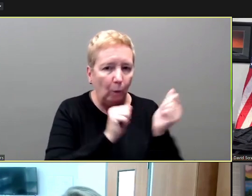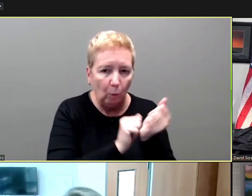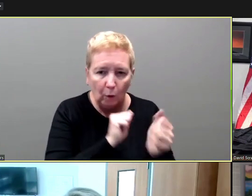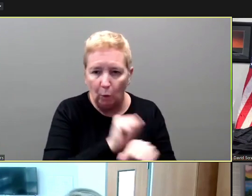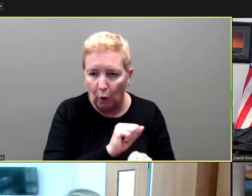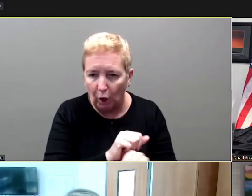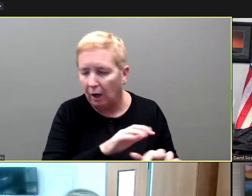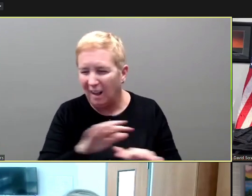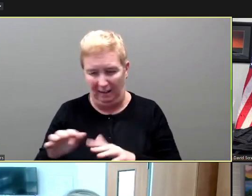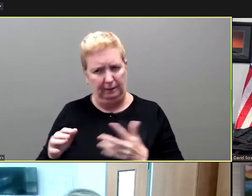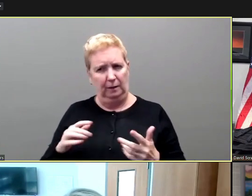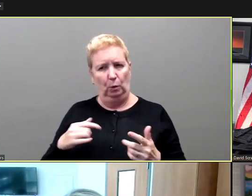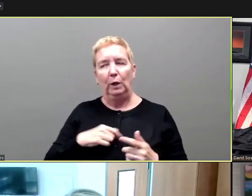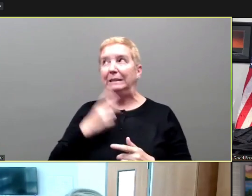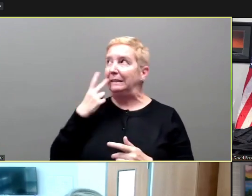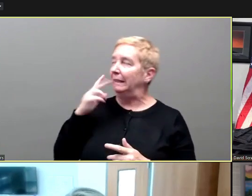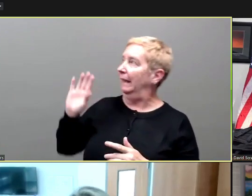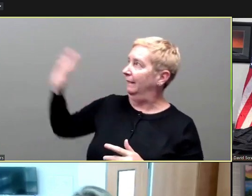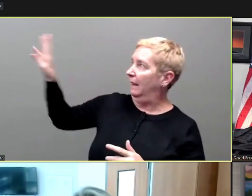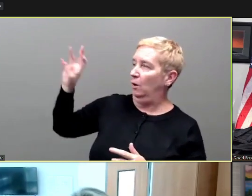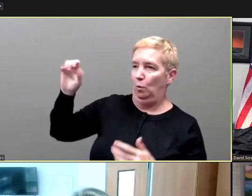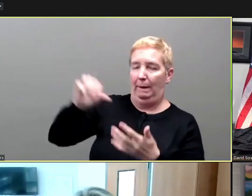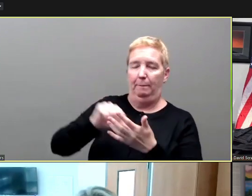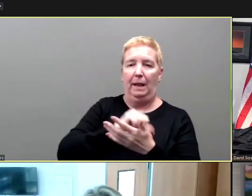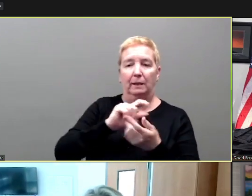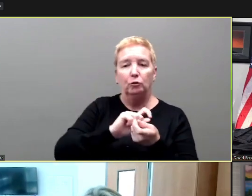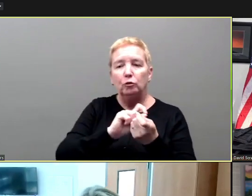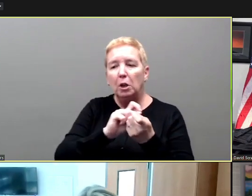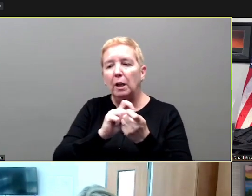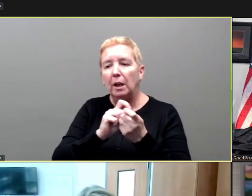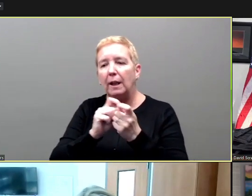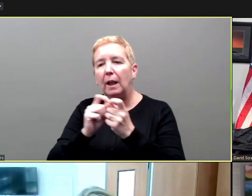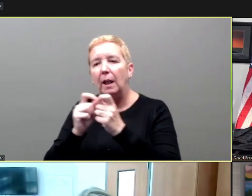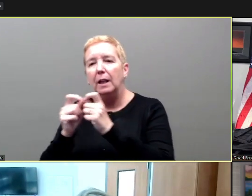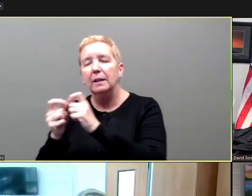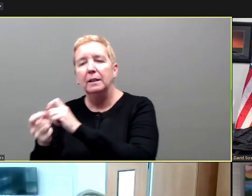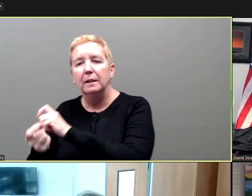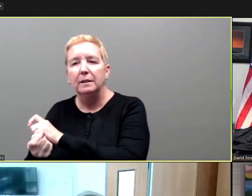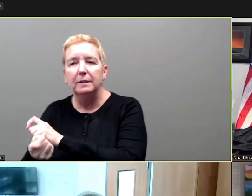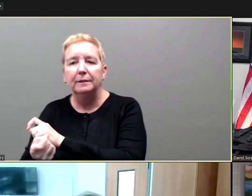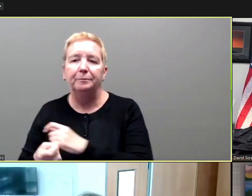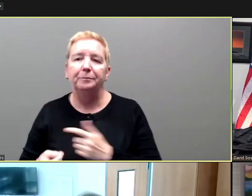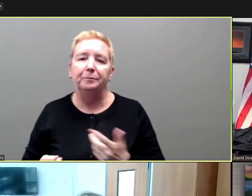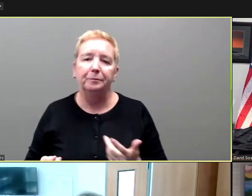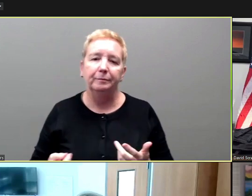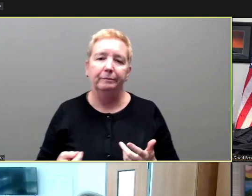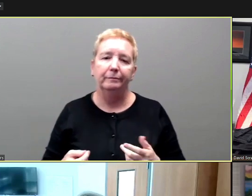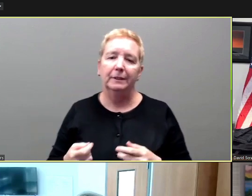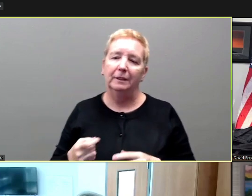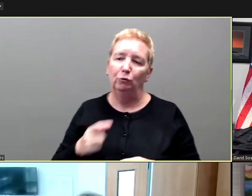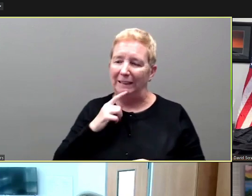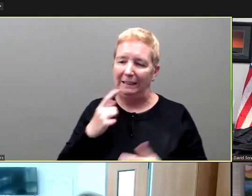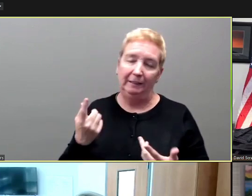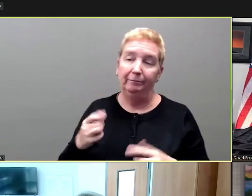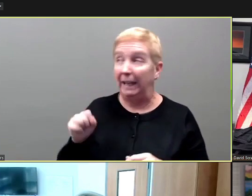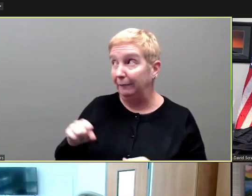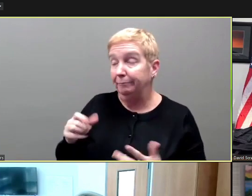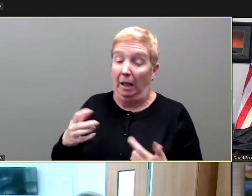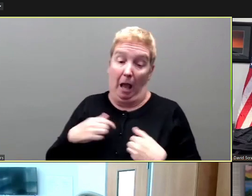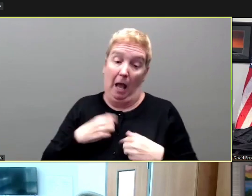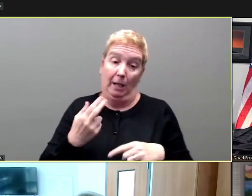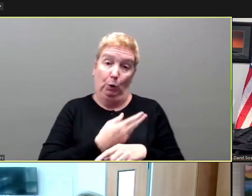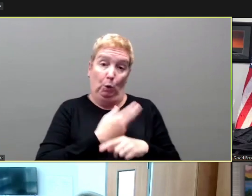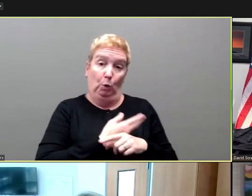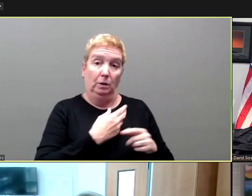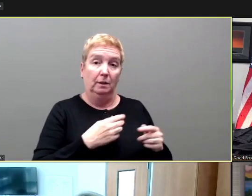that progression. And I think it's just 2 points in time kind of question. But I use those bookmarks and